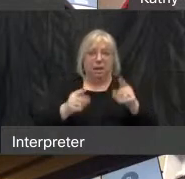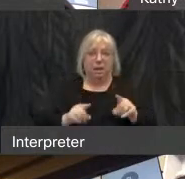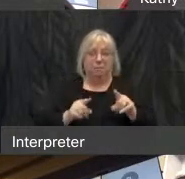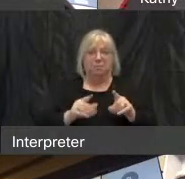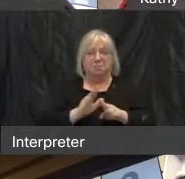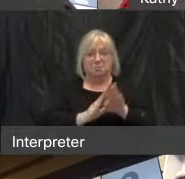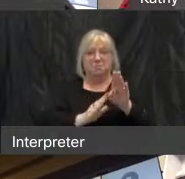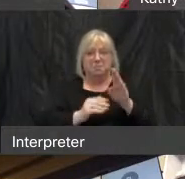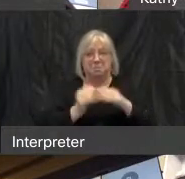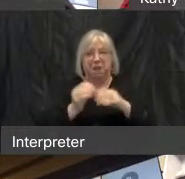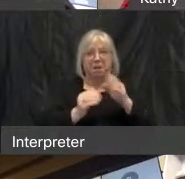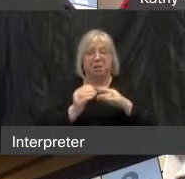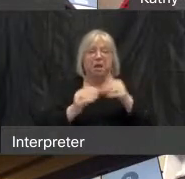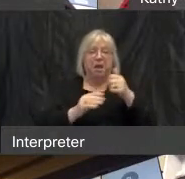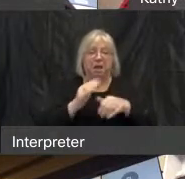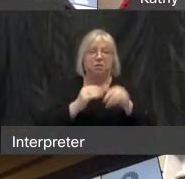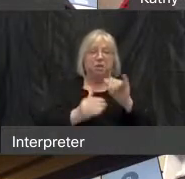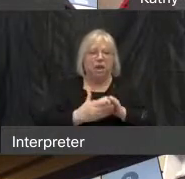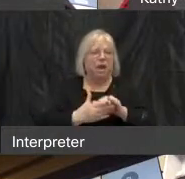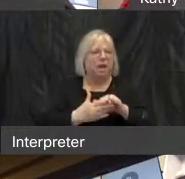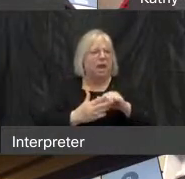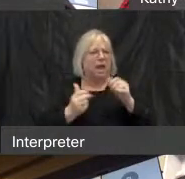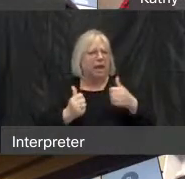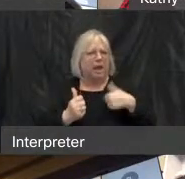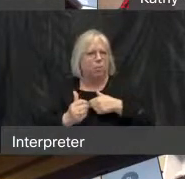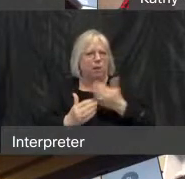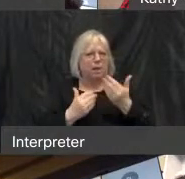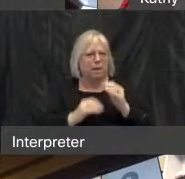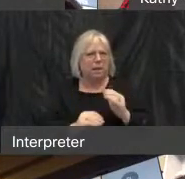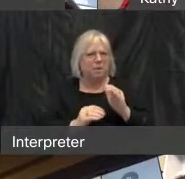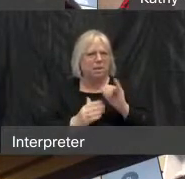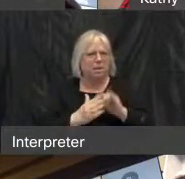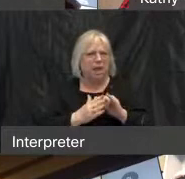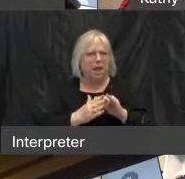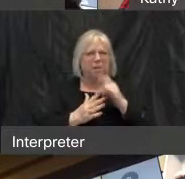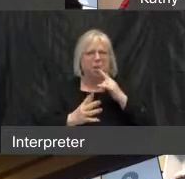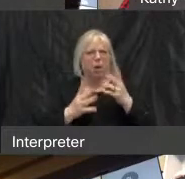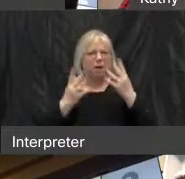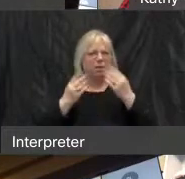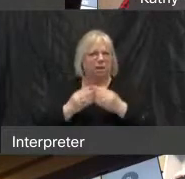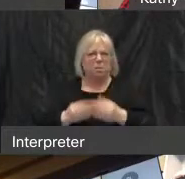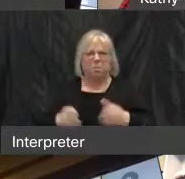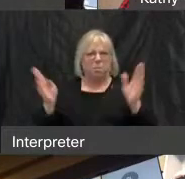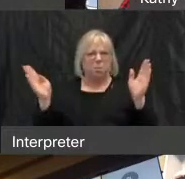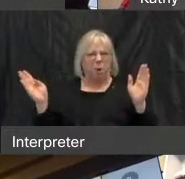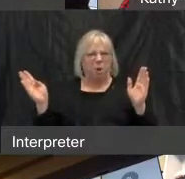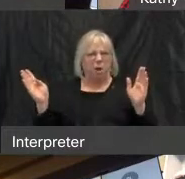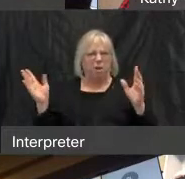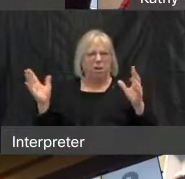that zoning code. Can we not limit that? And why is it so broad?